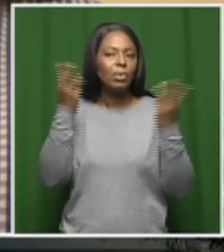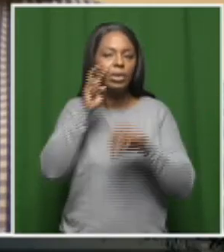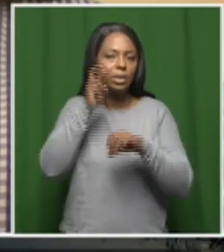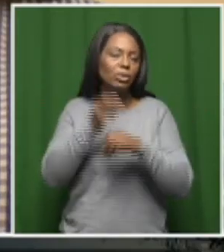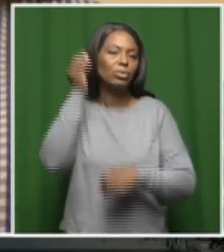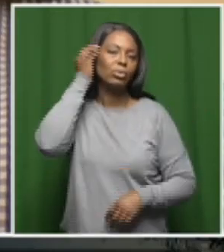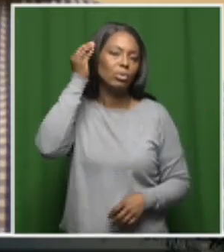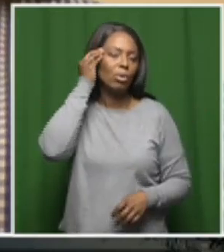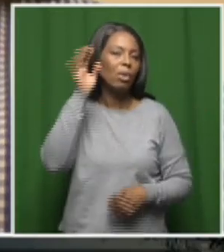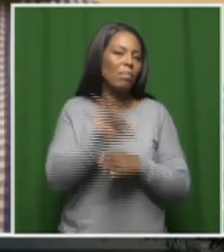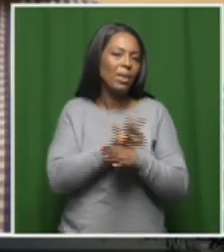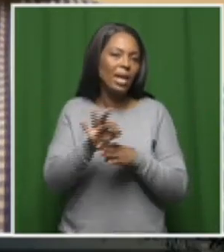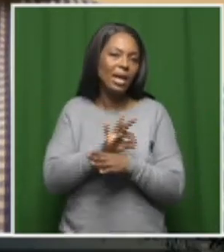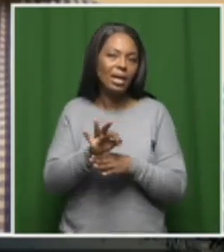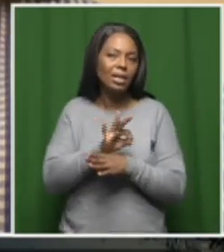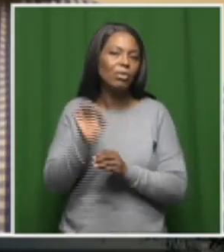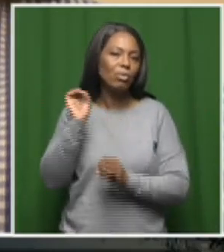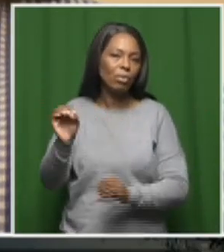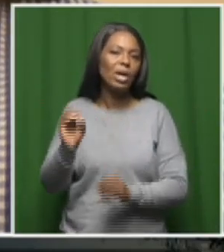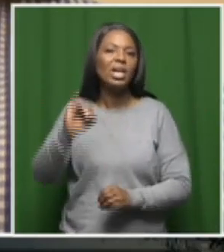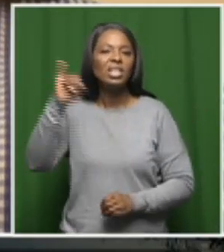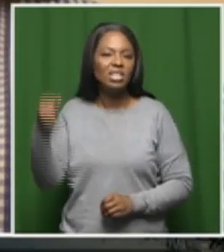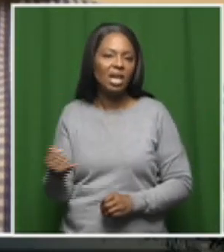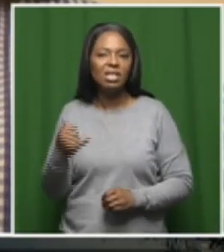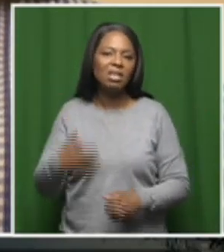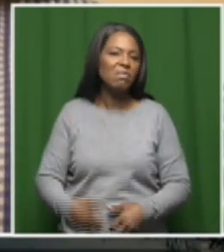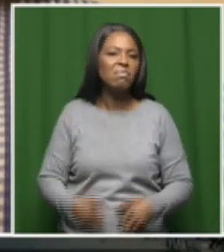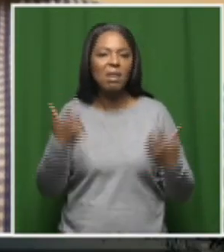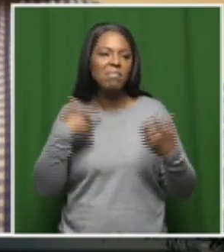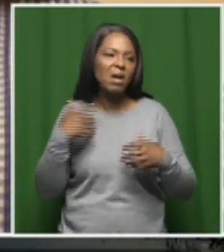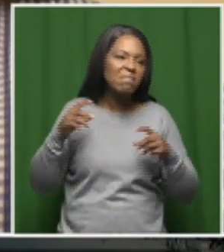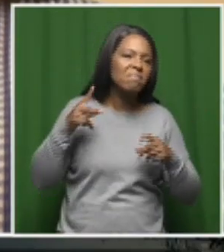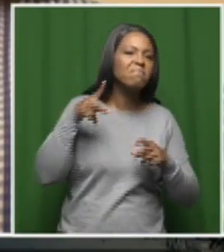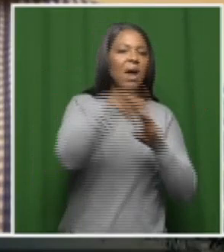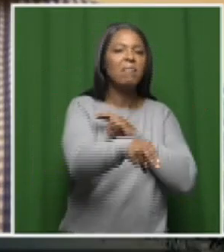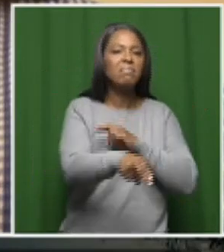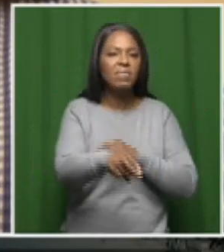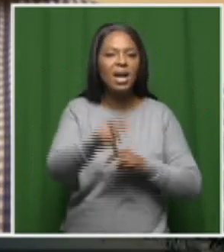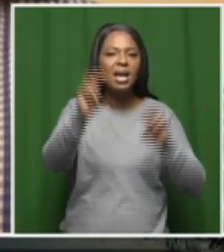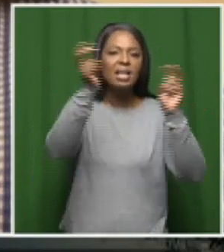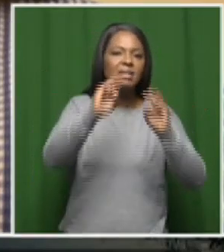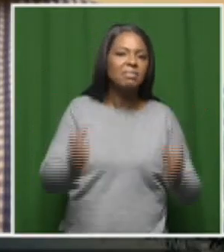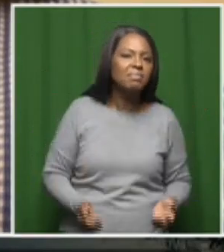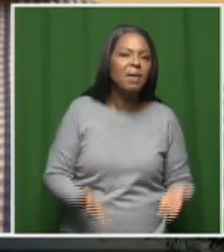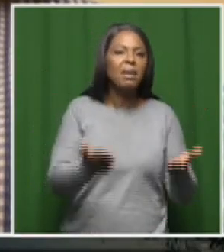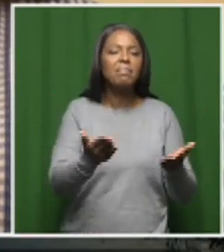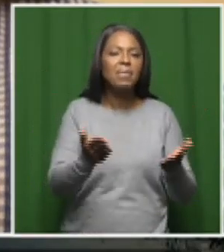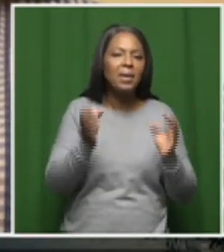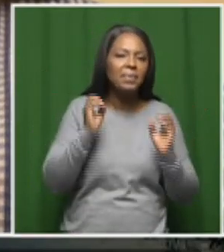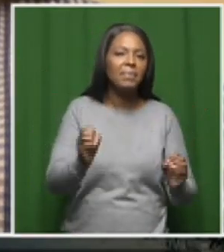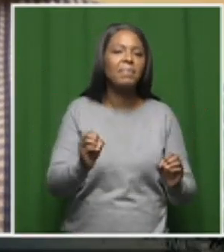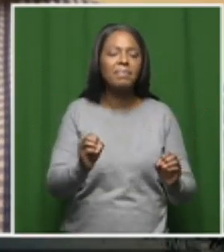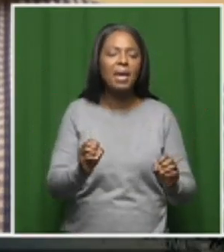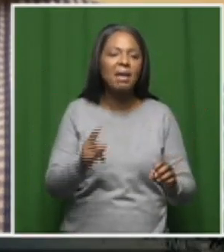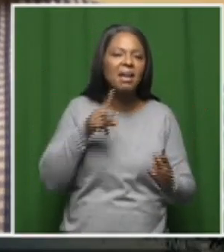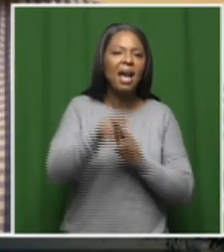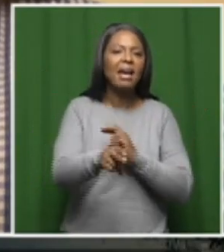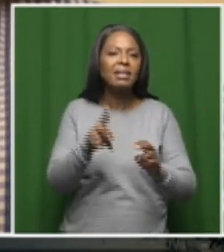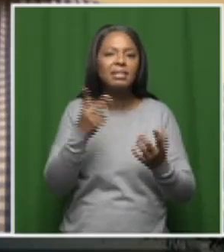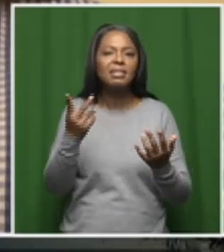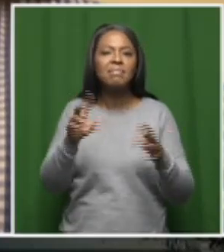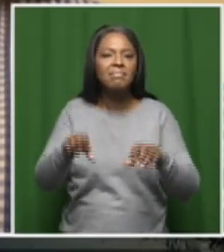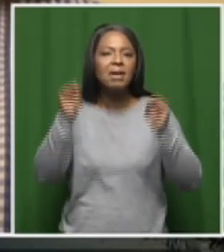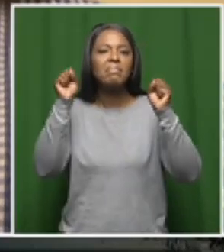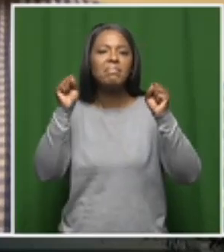that there are plans, that you're not just going to come in aggressively and cut them off for non-payment when in fact there are many more issues of actually non-service